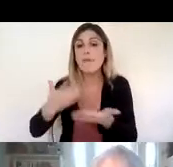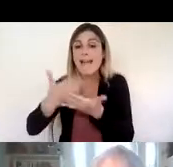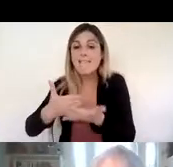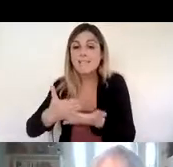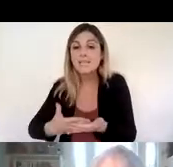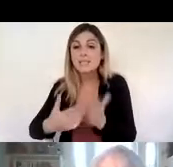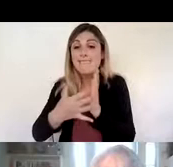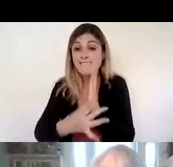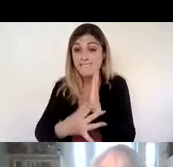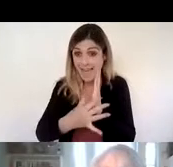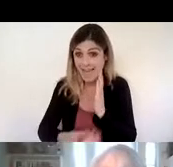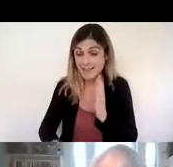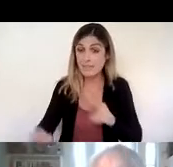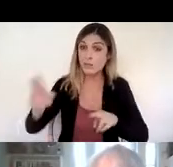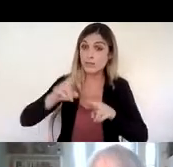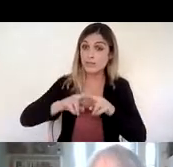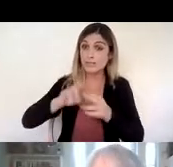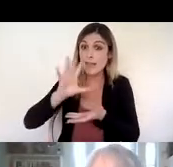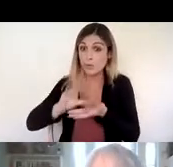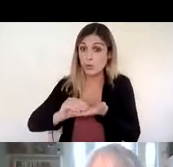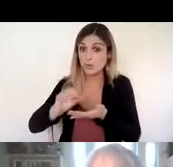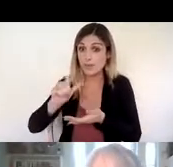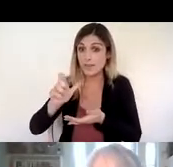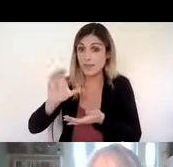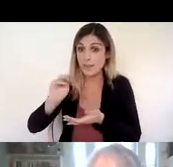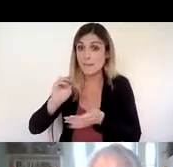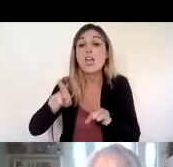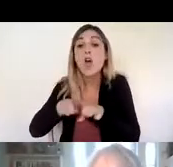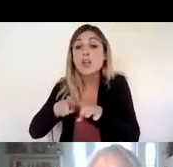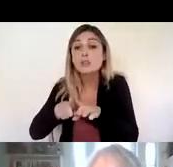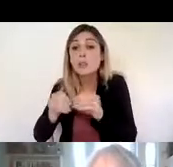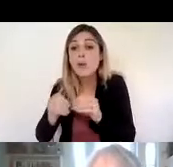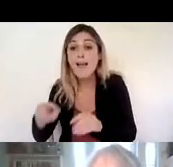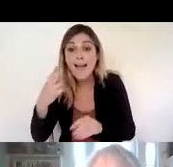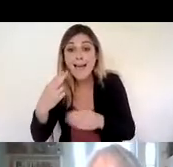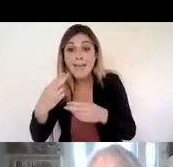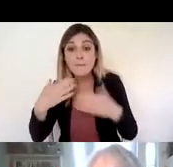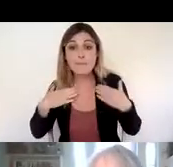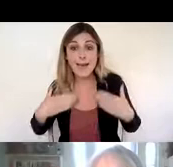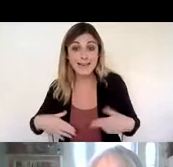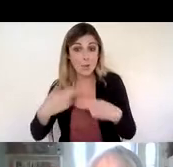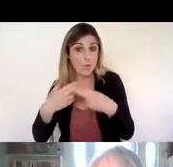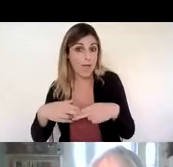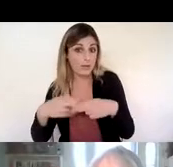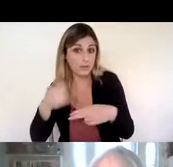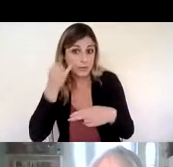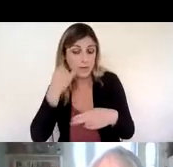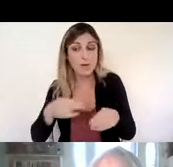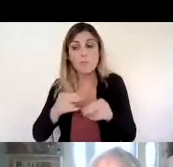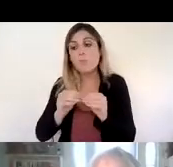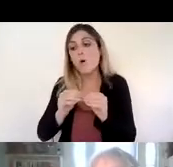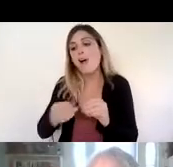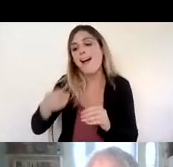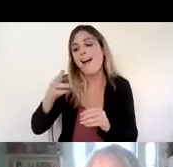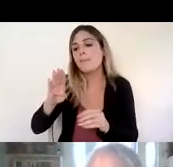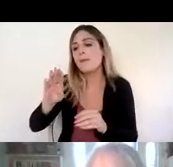of calcium, and higher body weight may also improve absorption of calcium. So people with a higher BMI may take in a little